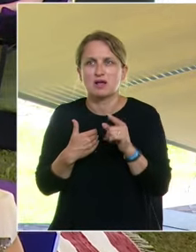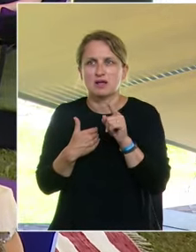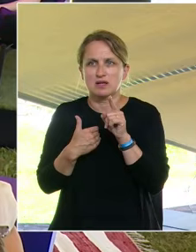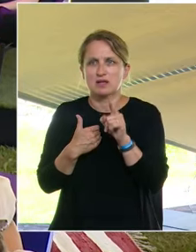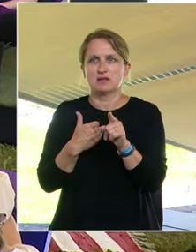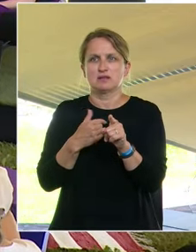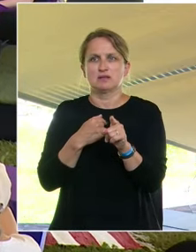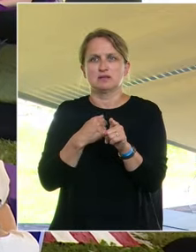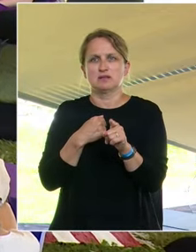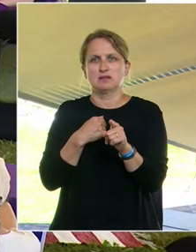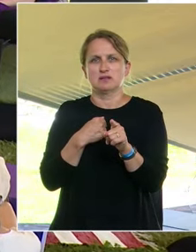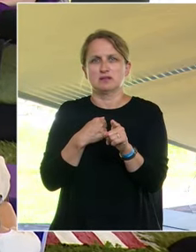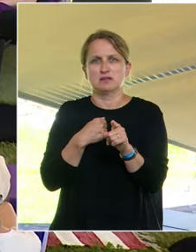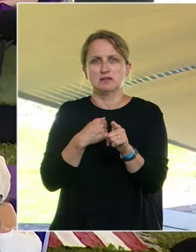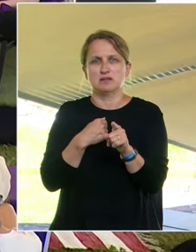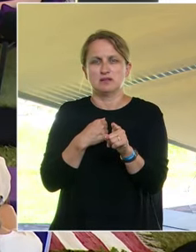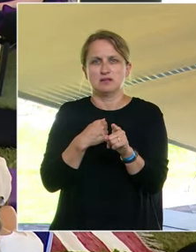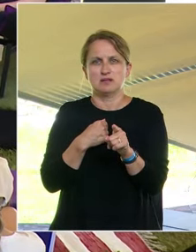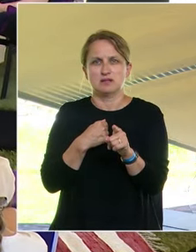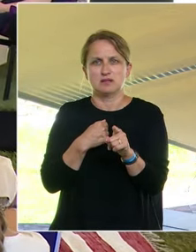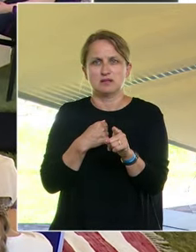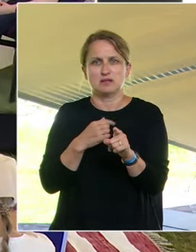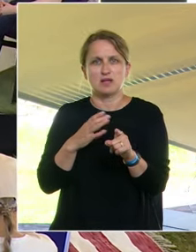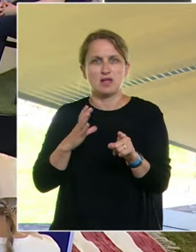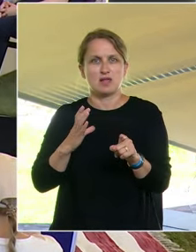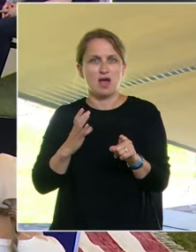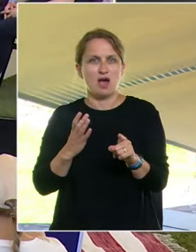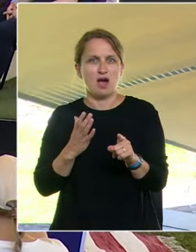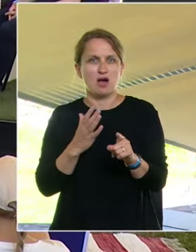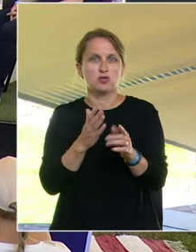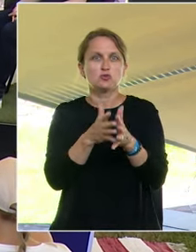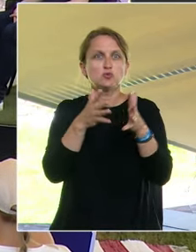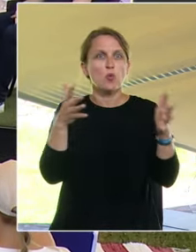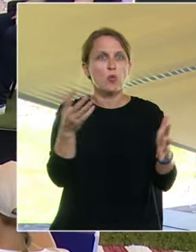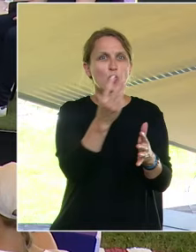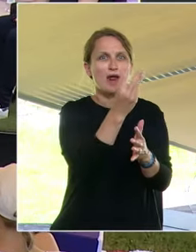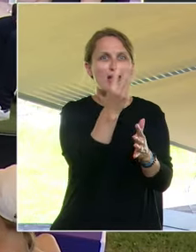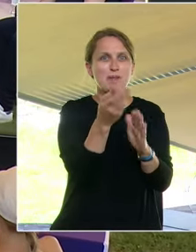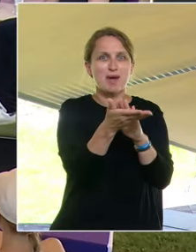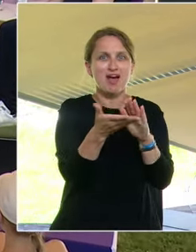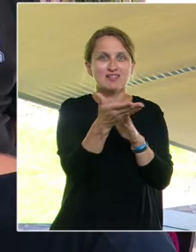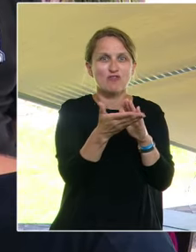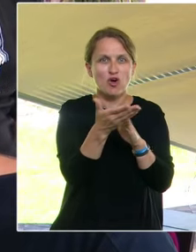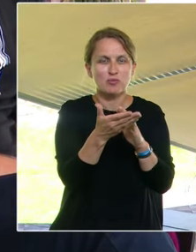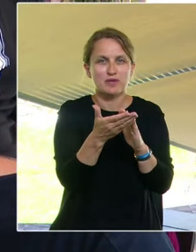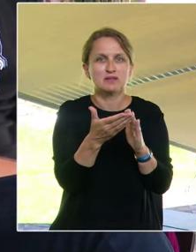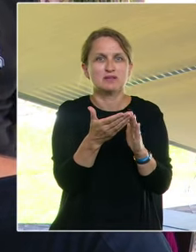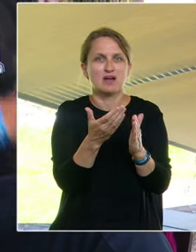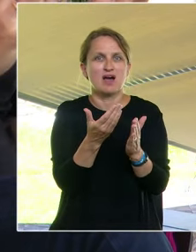been generally extracted by those big platforms and not really often reaching the actual